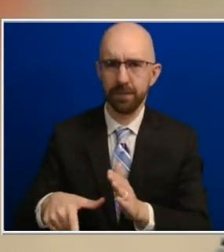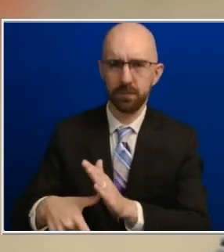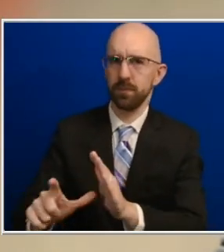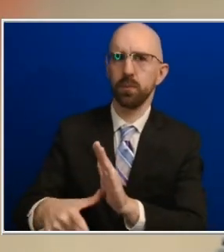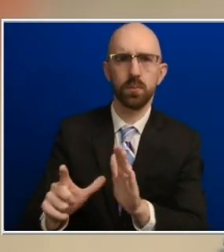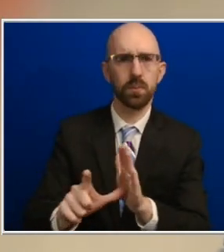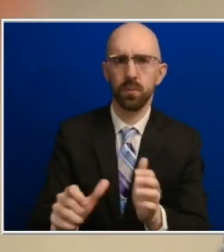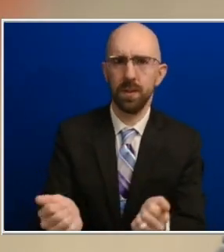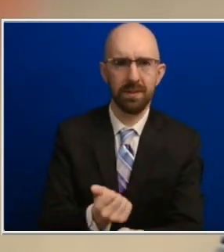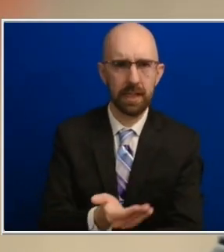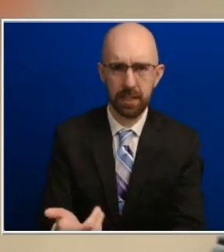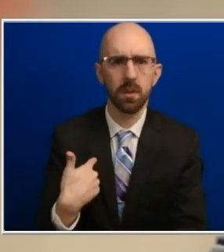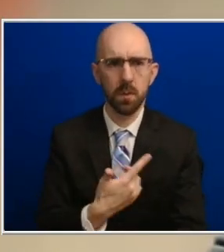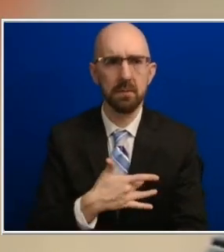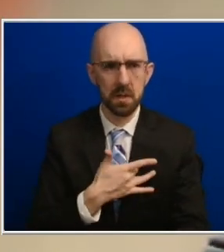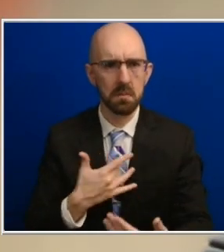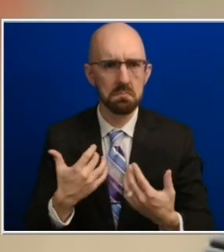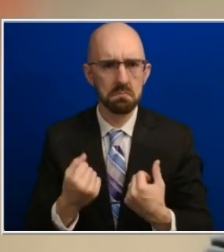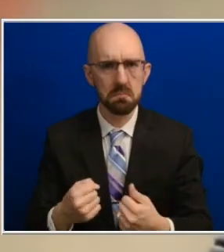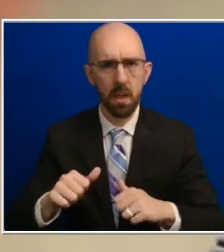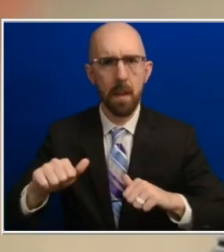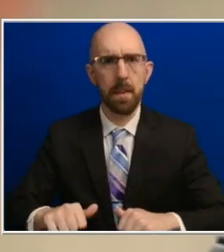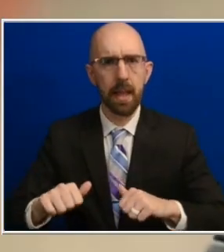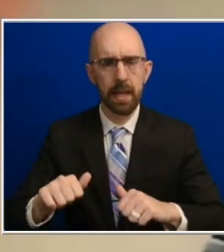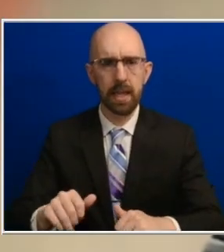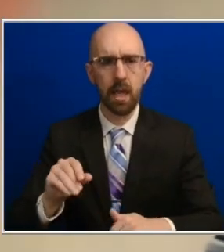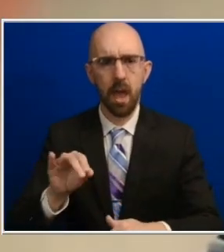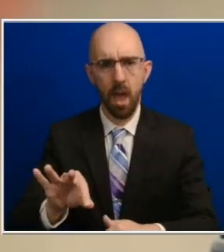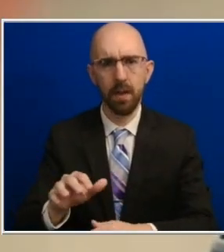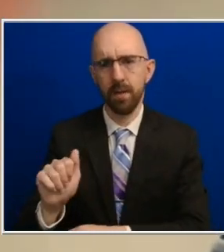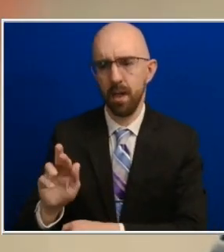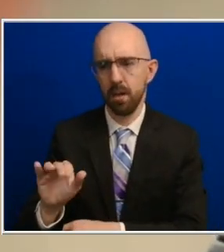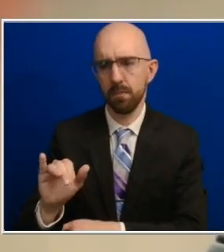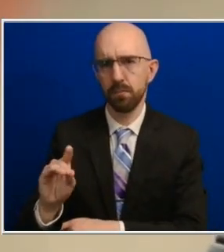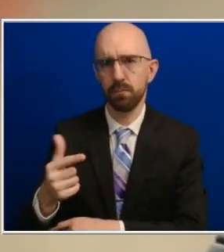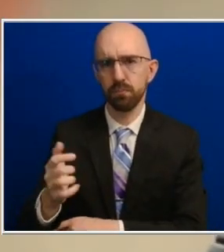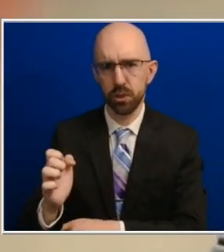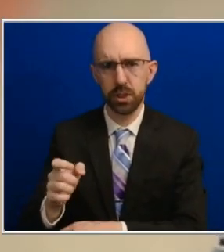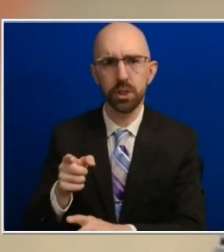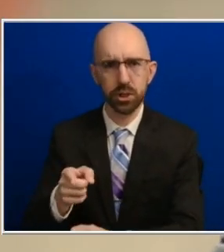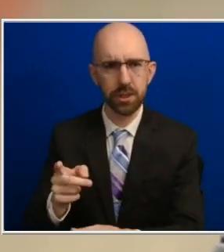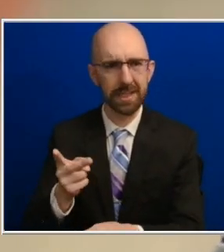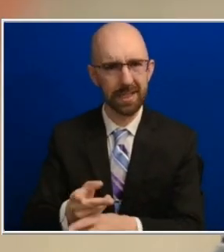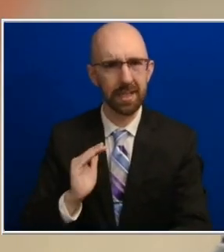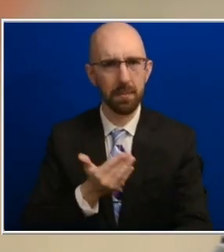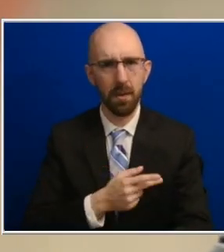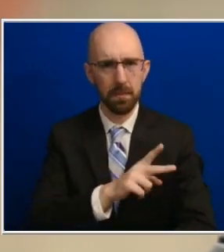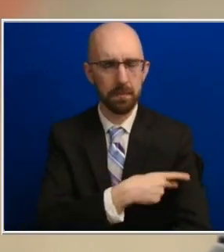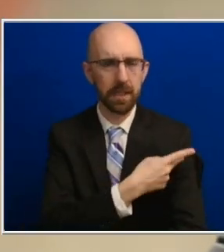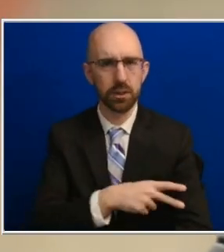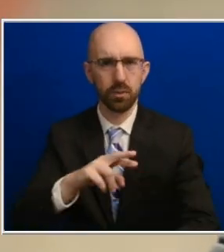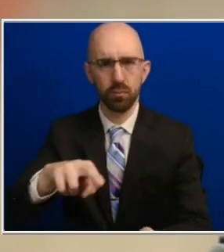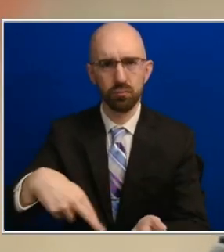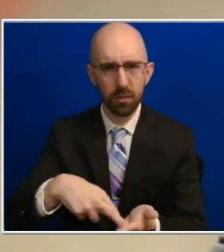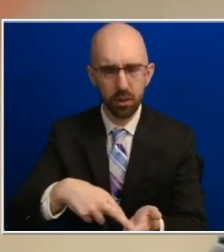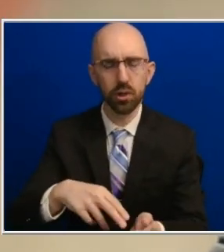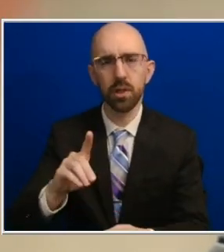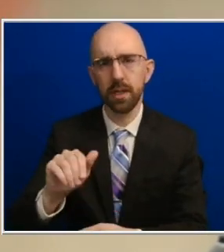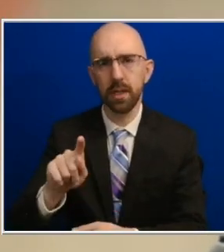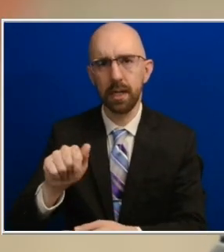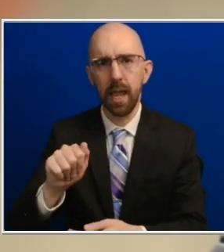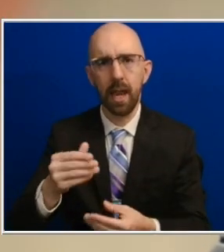are very confident with the ability of Bridge to keep our patient records and data safe.